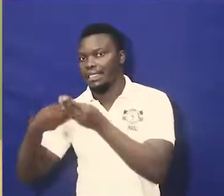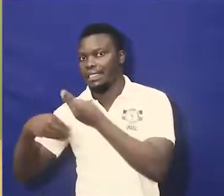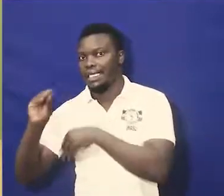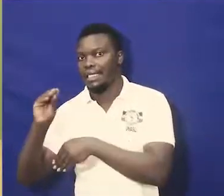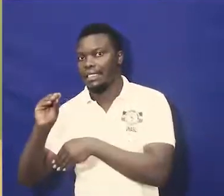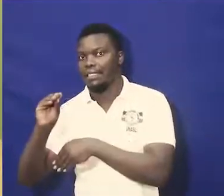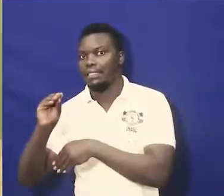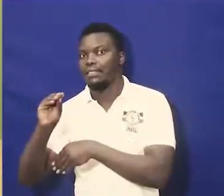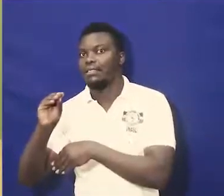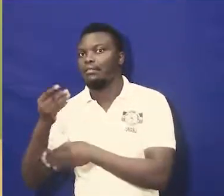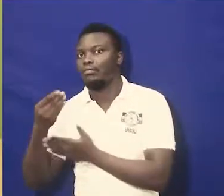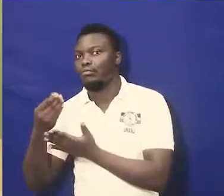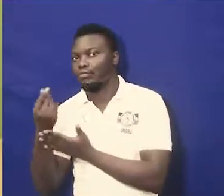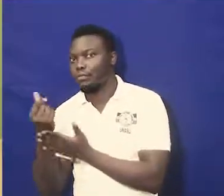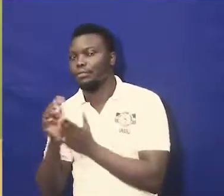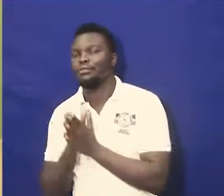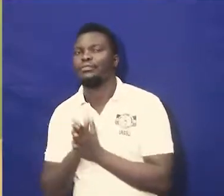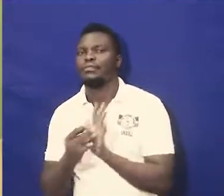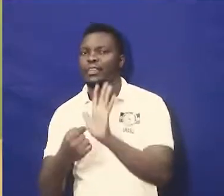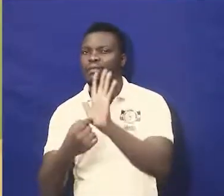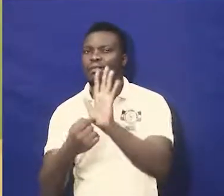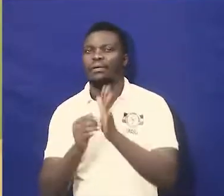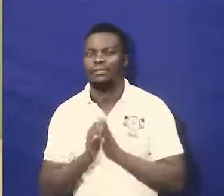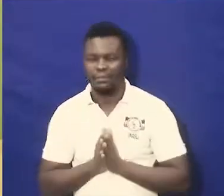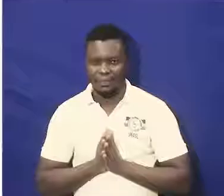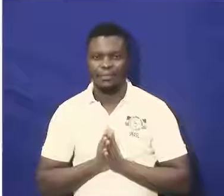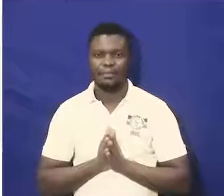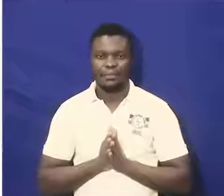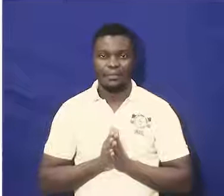price. Let's have a look at an example.